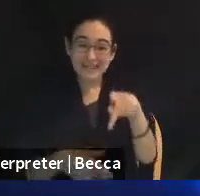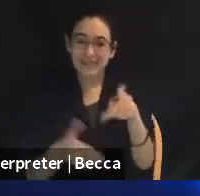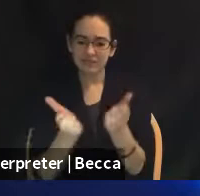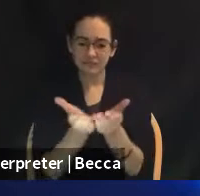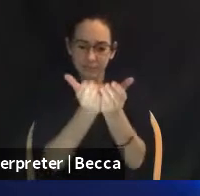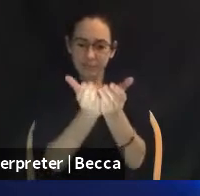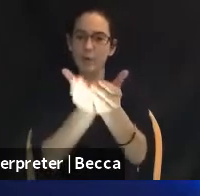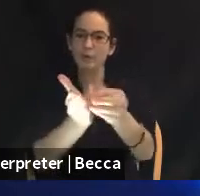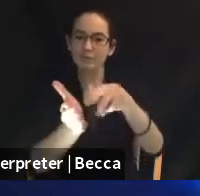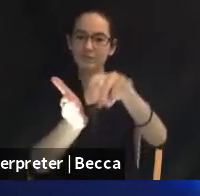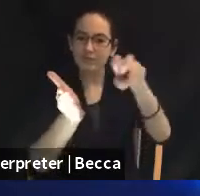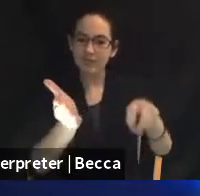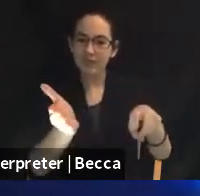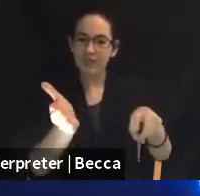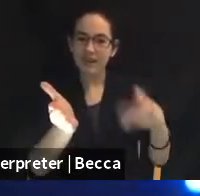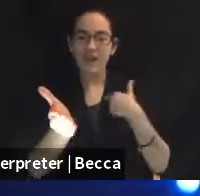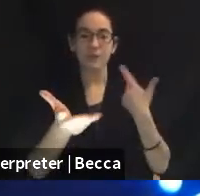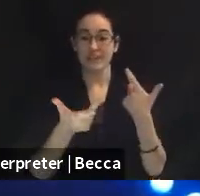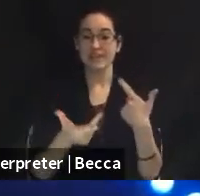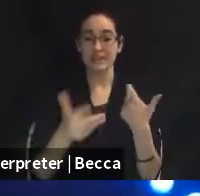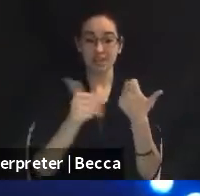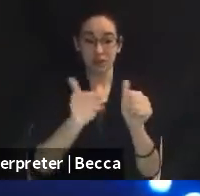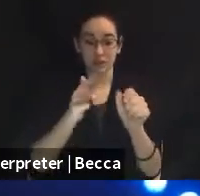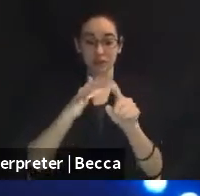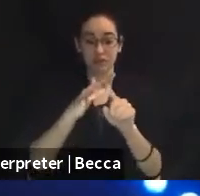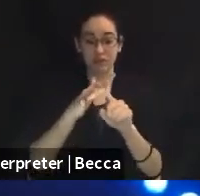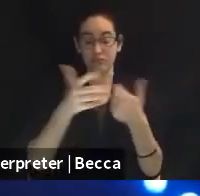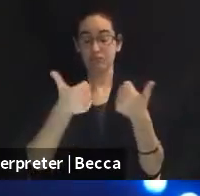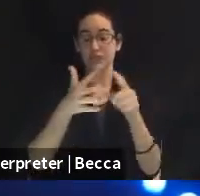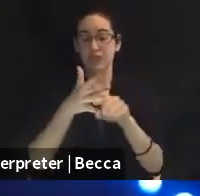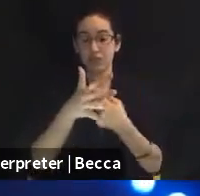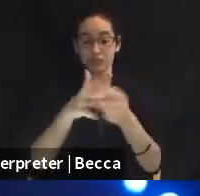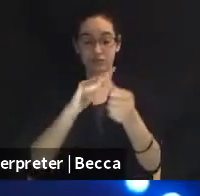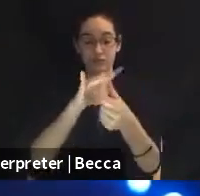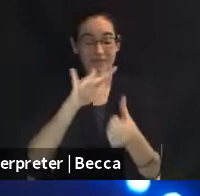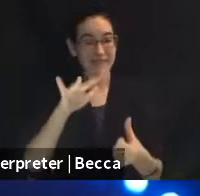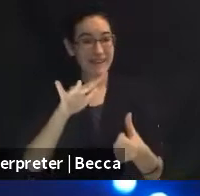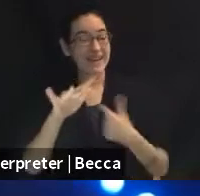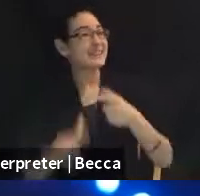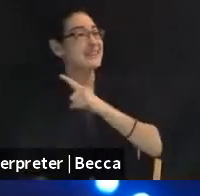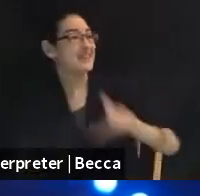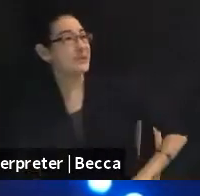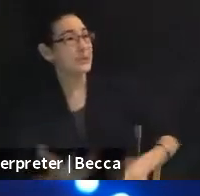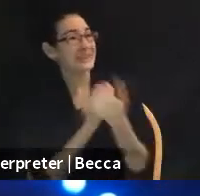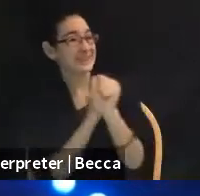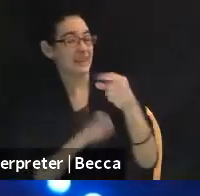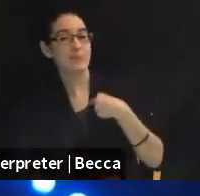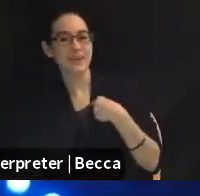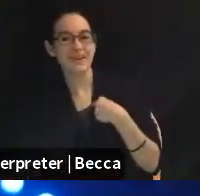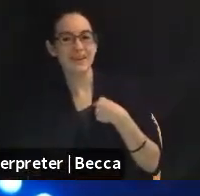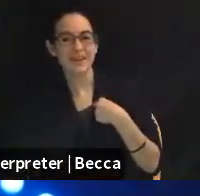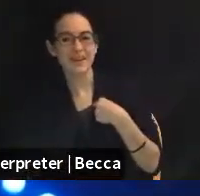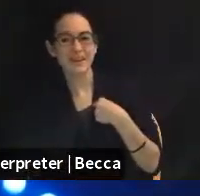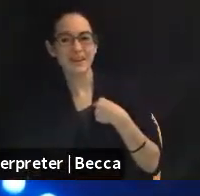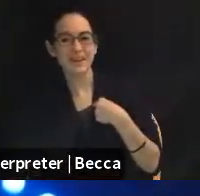when he begins to sink, he cries out, Lord, save me. Why am I stopping right there? Because even when he was sinking, what